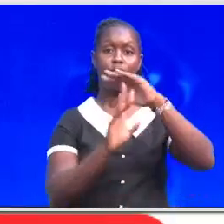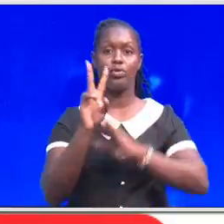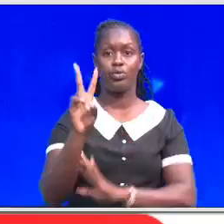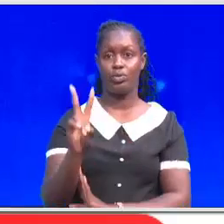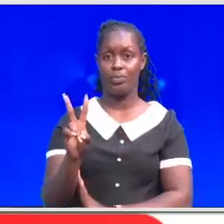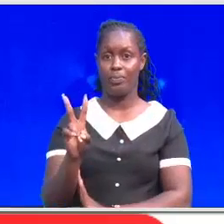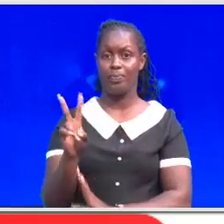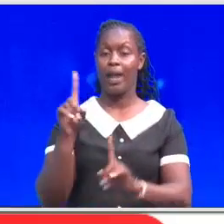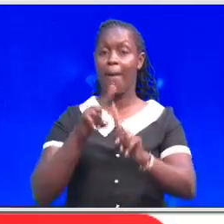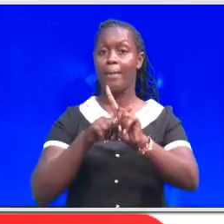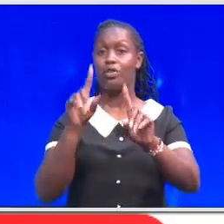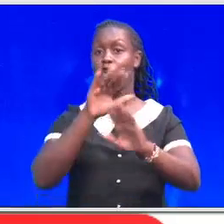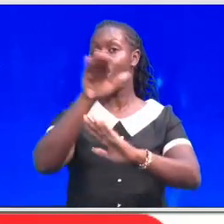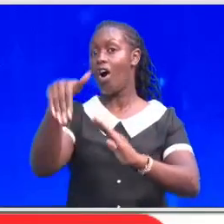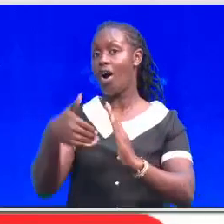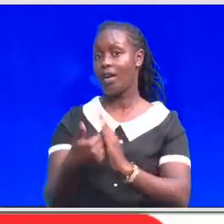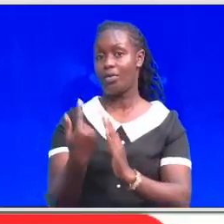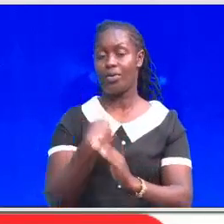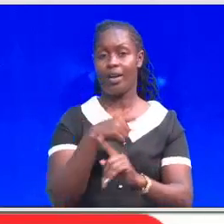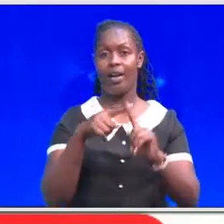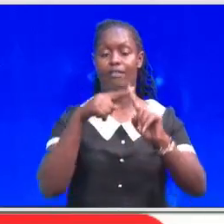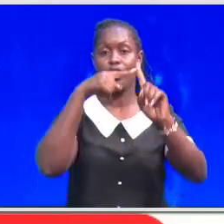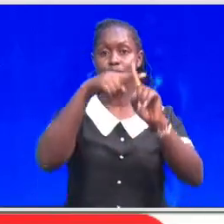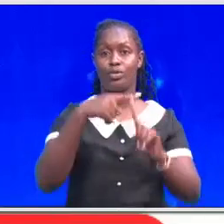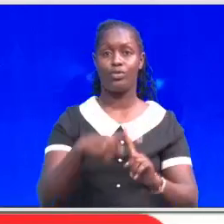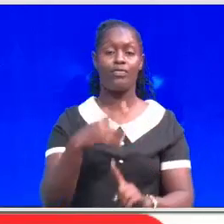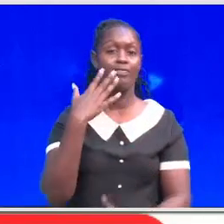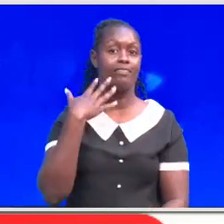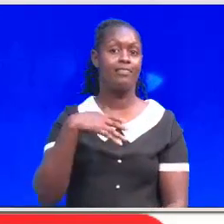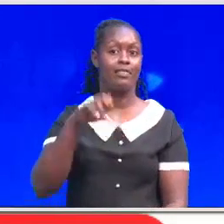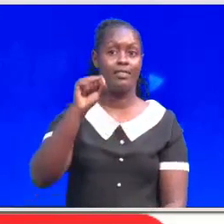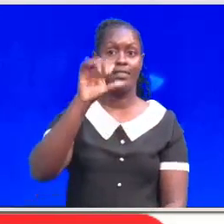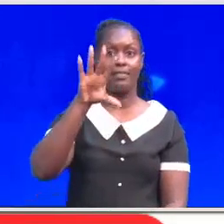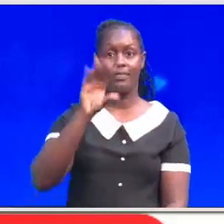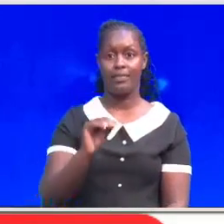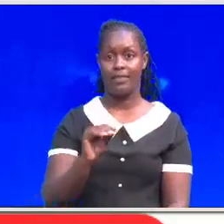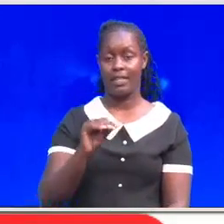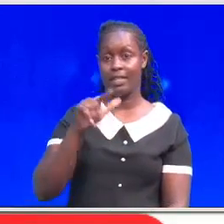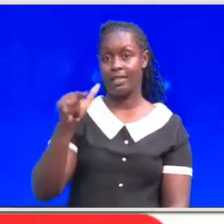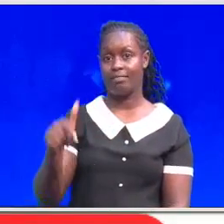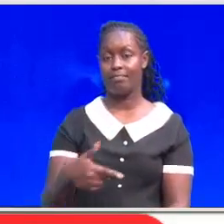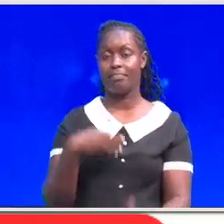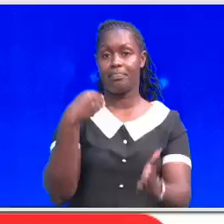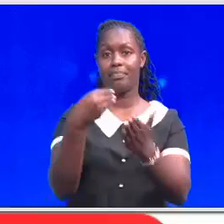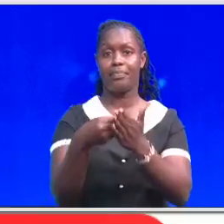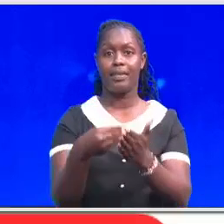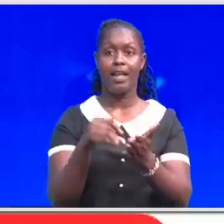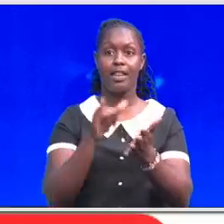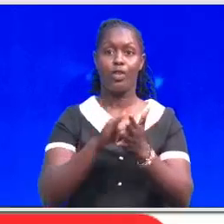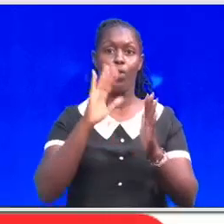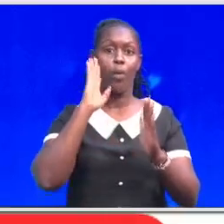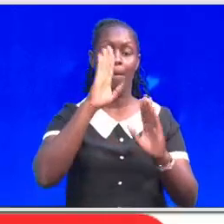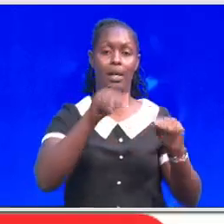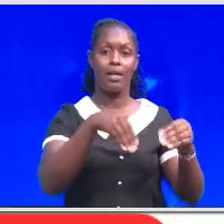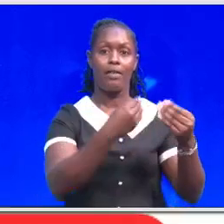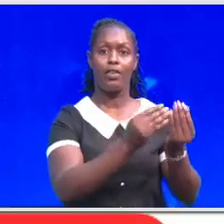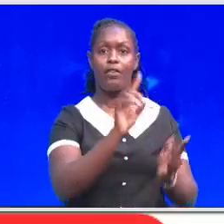But for the overall, we have a total overall prize money of 550,000 shillings that will be given to the